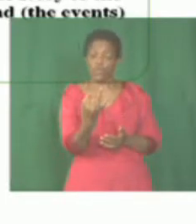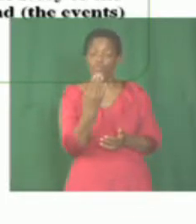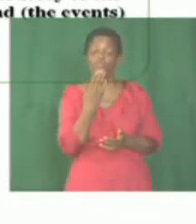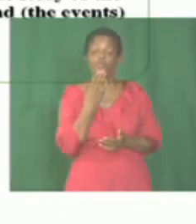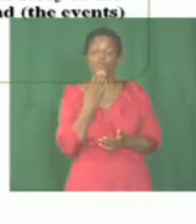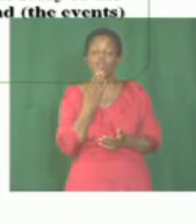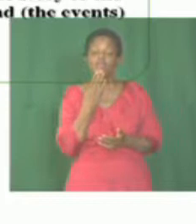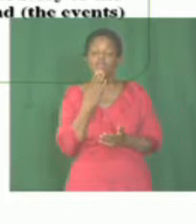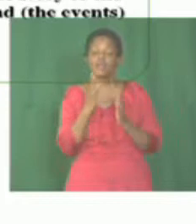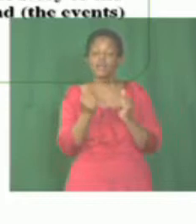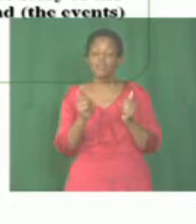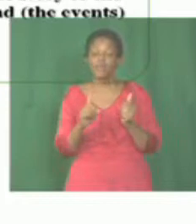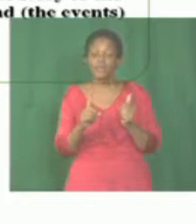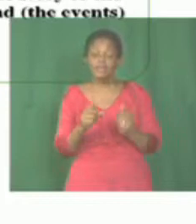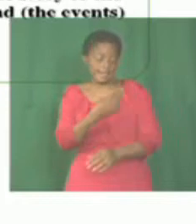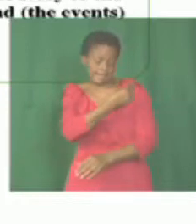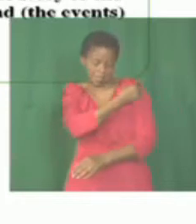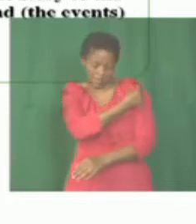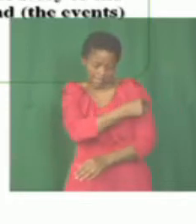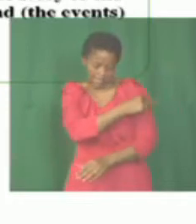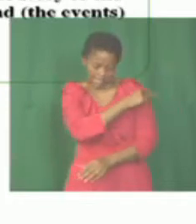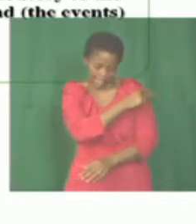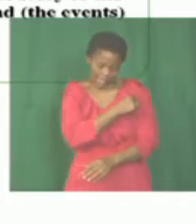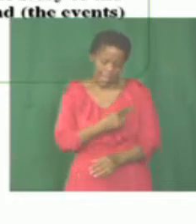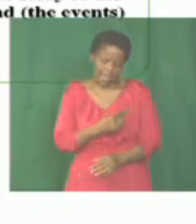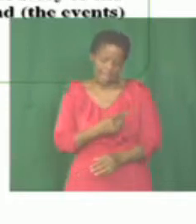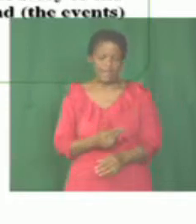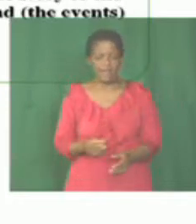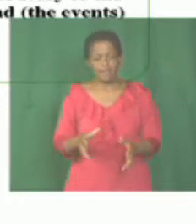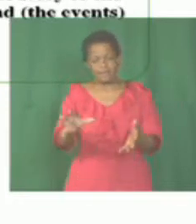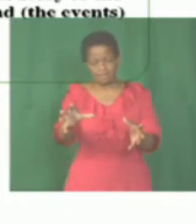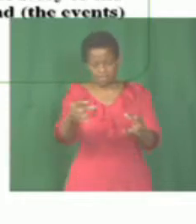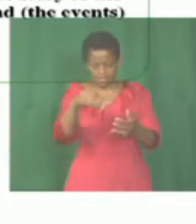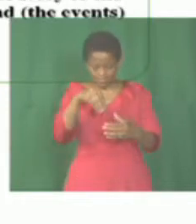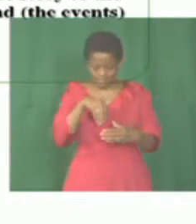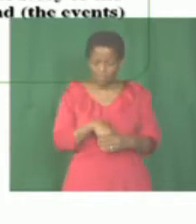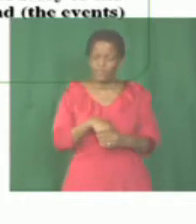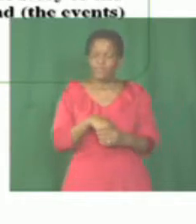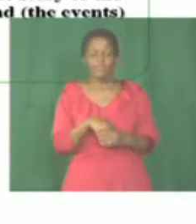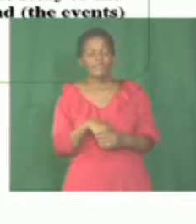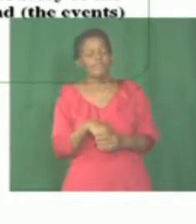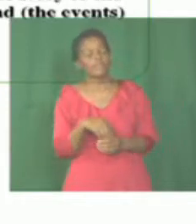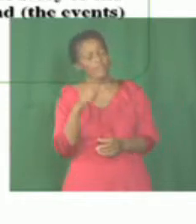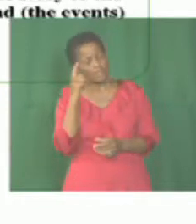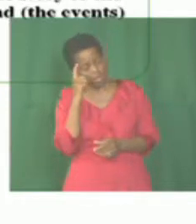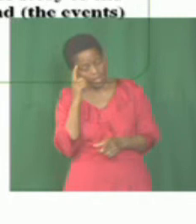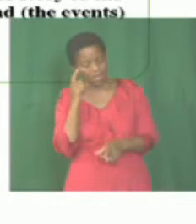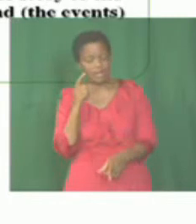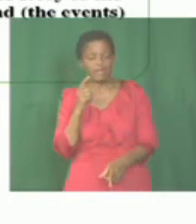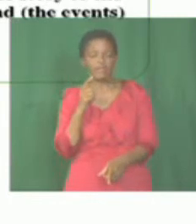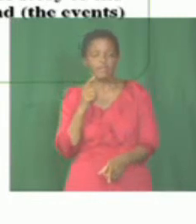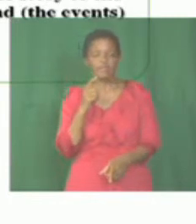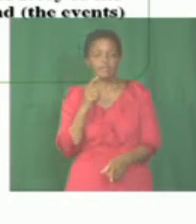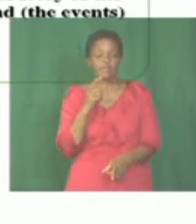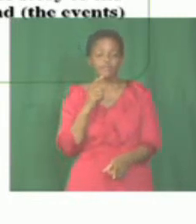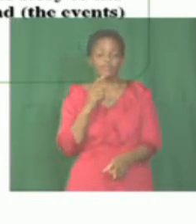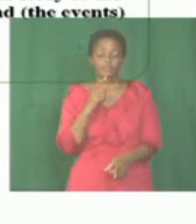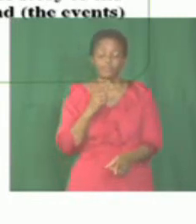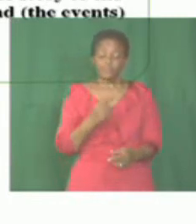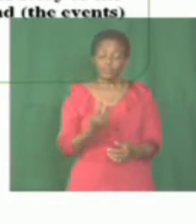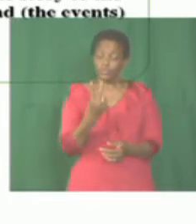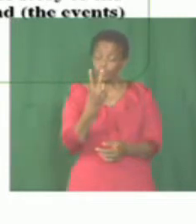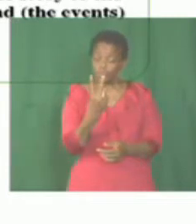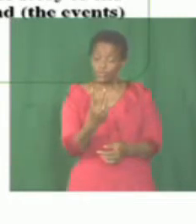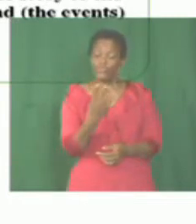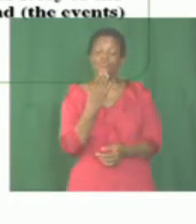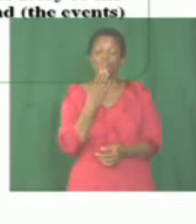admitted in hospital. Remember, in the problem, I said we were very worried. Now, we are seeing the two boys